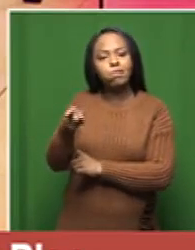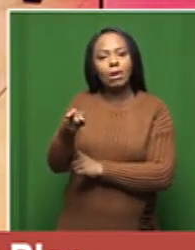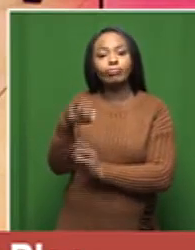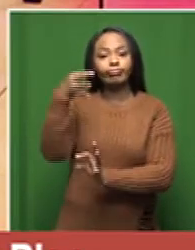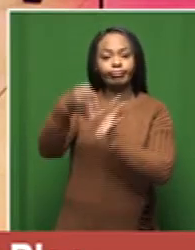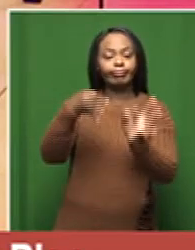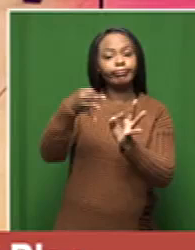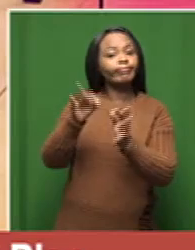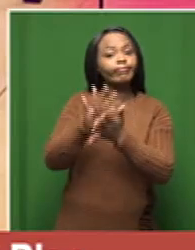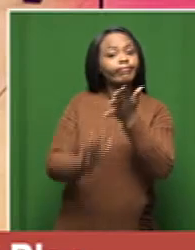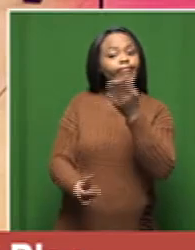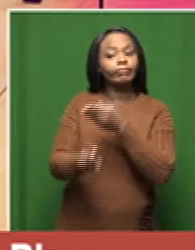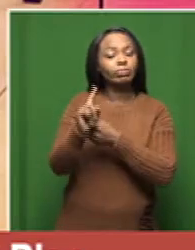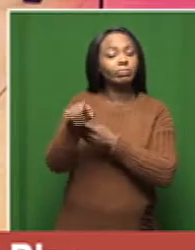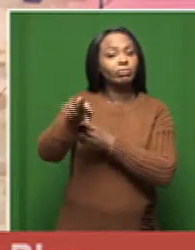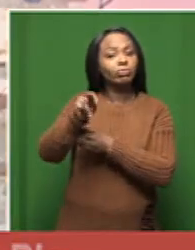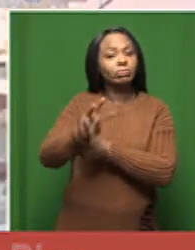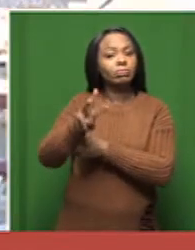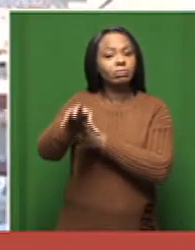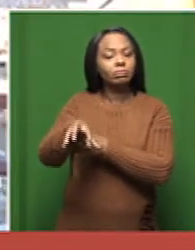filed this report.